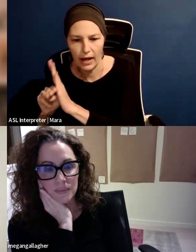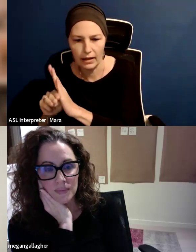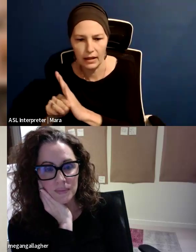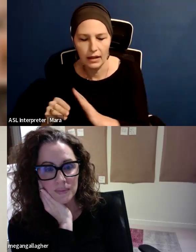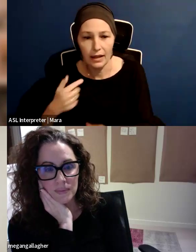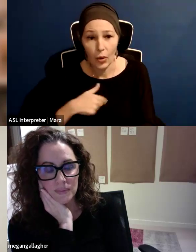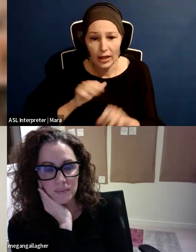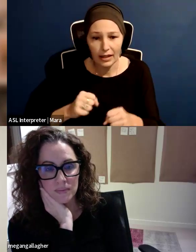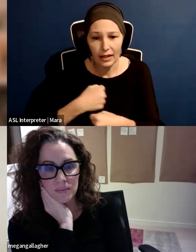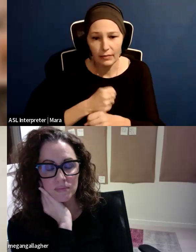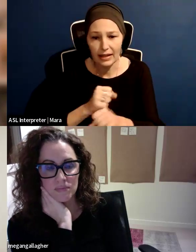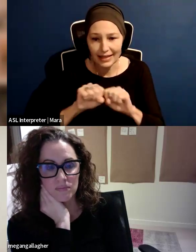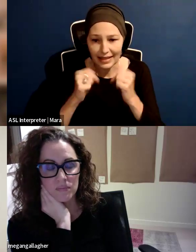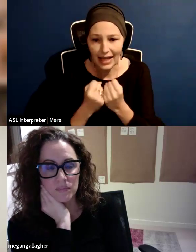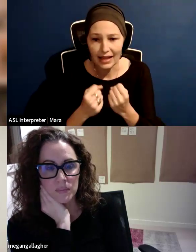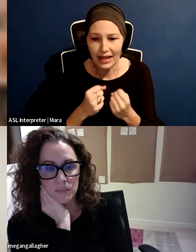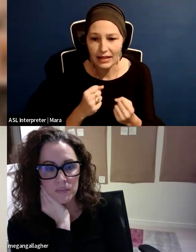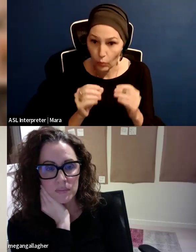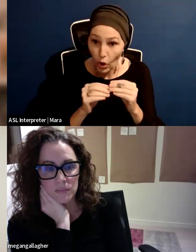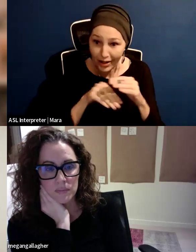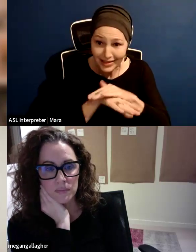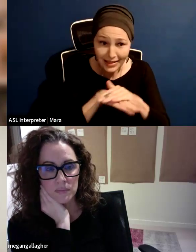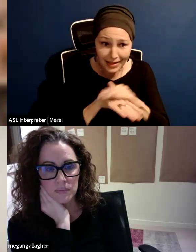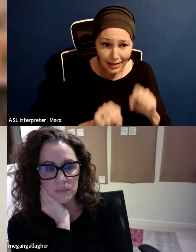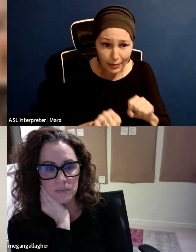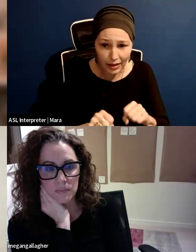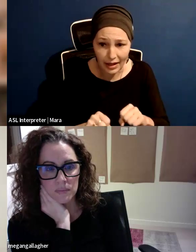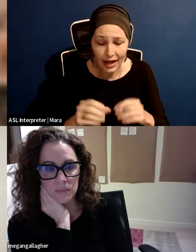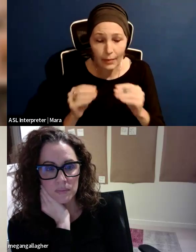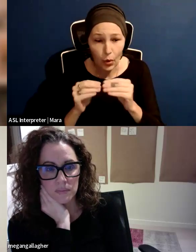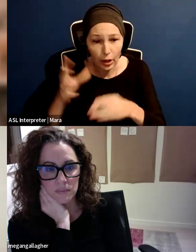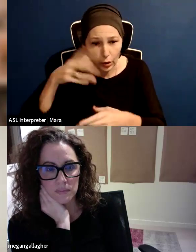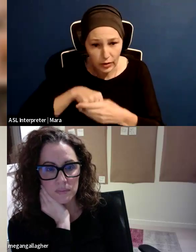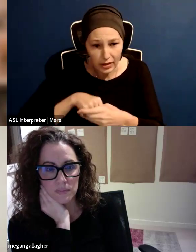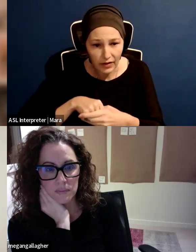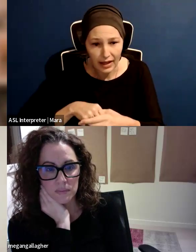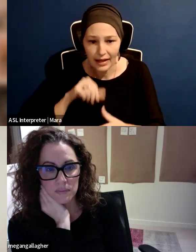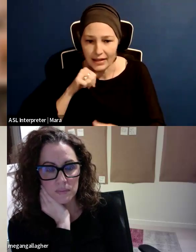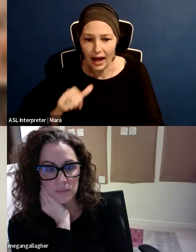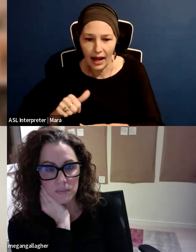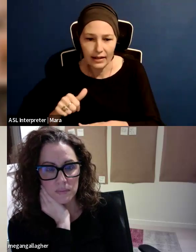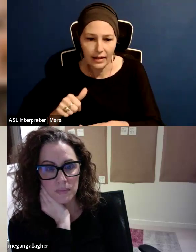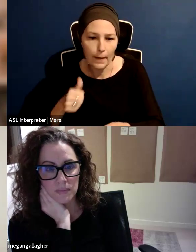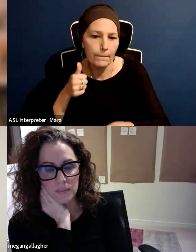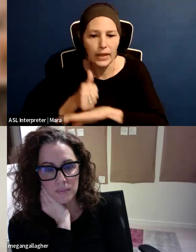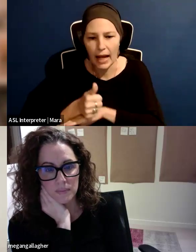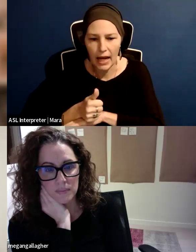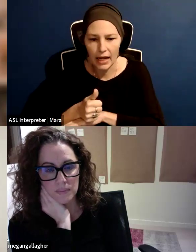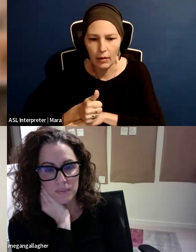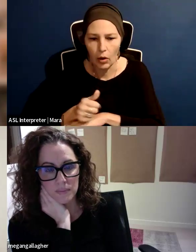accessible and inclusive and not put the blame or the onus on the disabled person to change themselves in order to